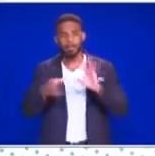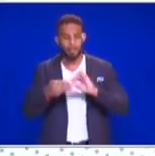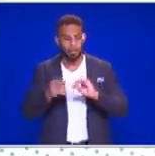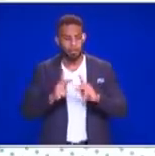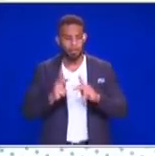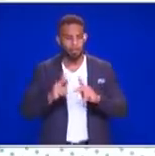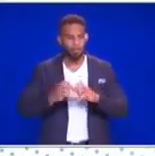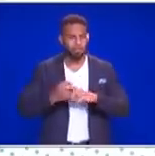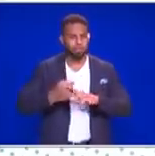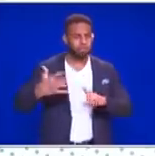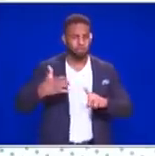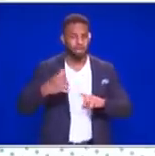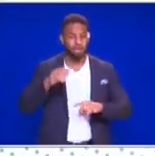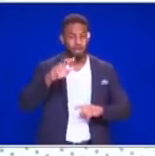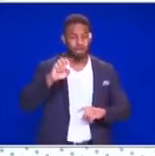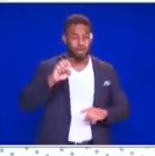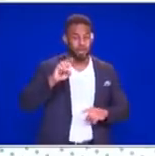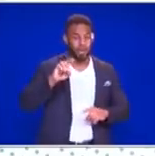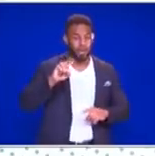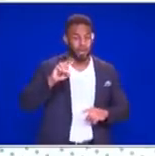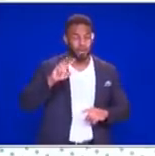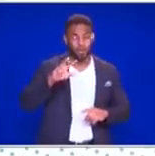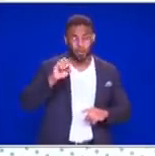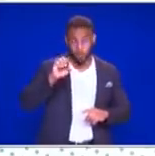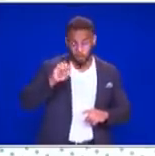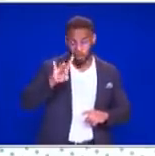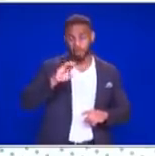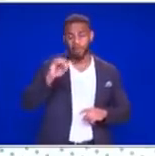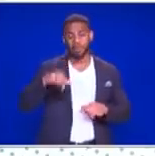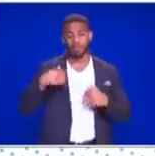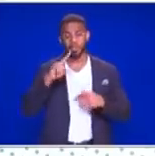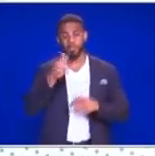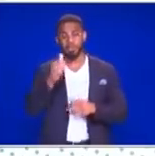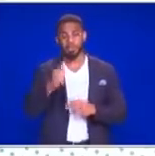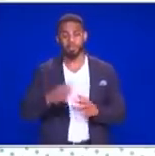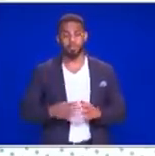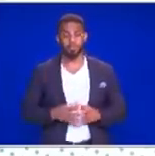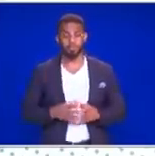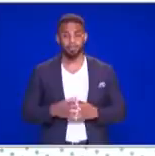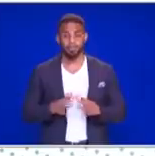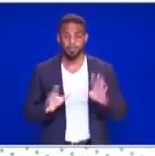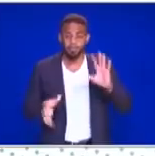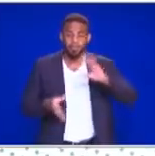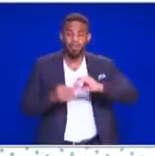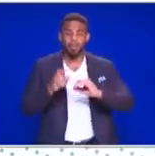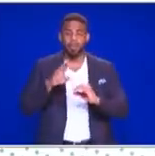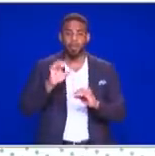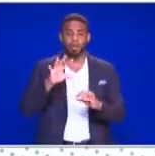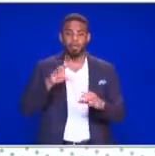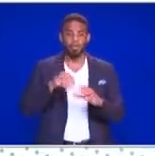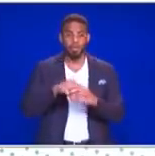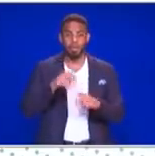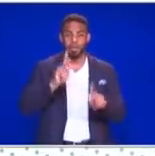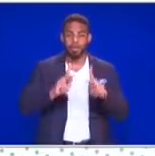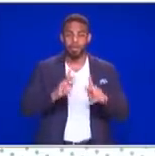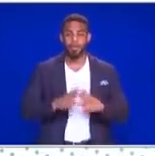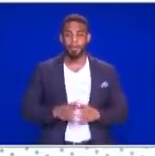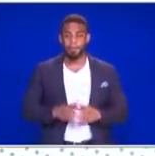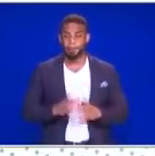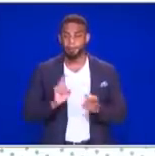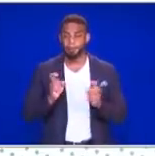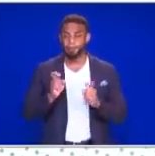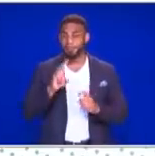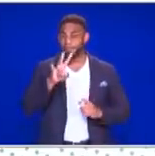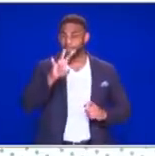grew faster at 30.8% since 2010. The sum of the race in combination population